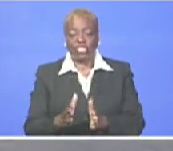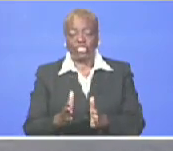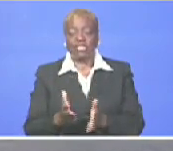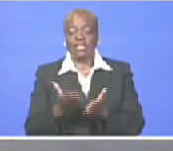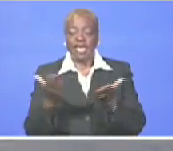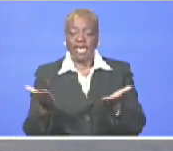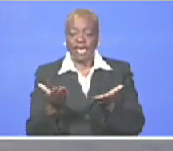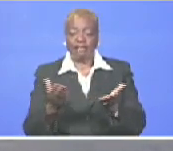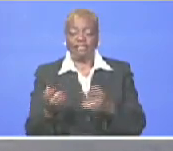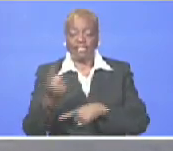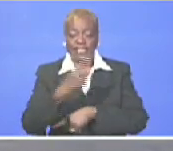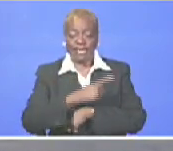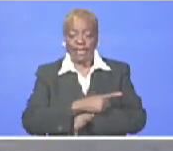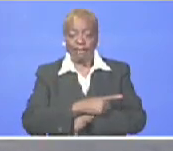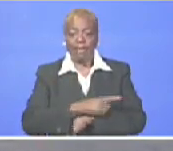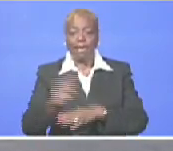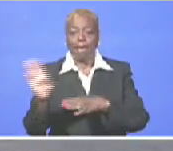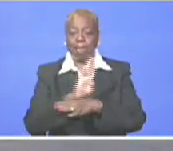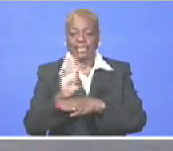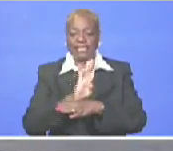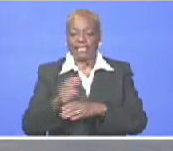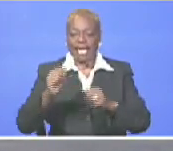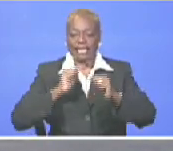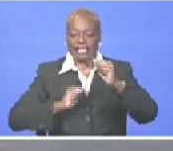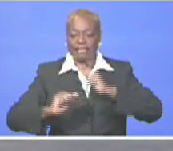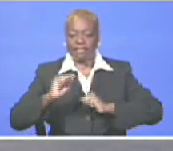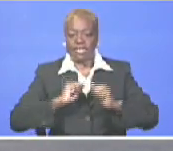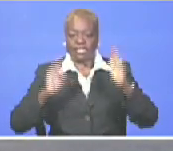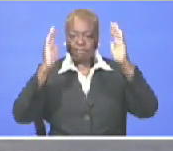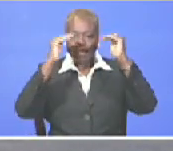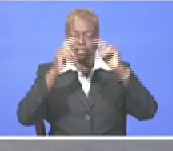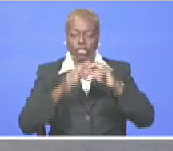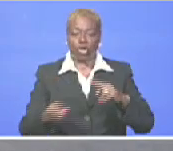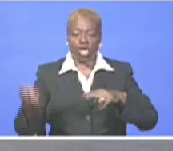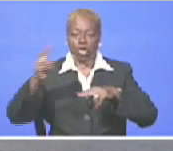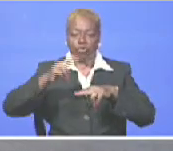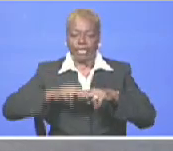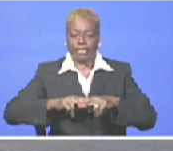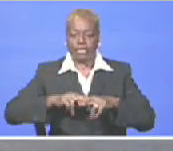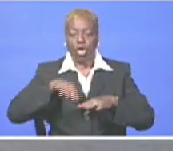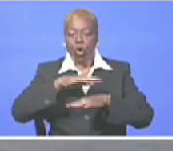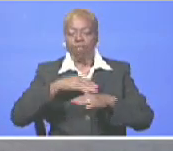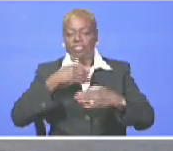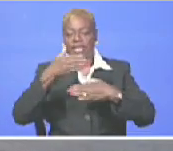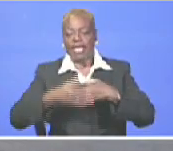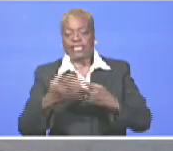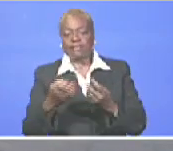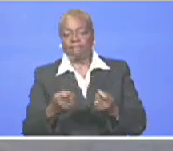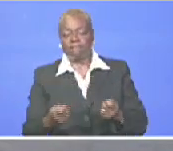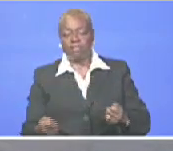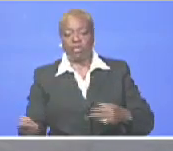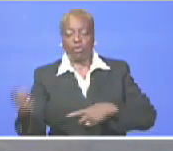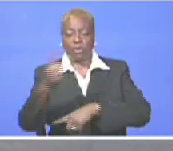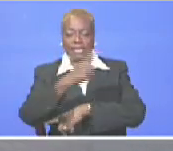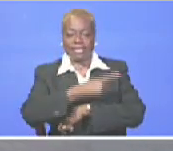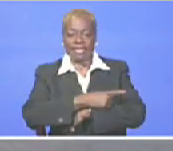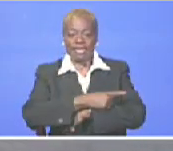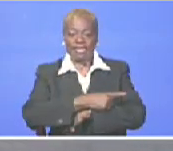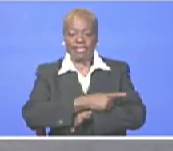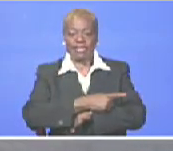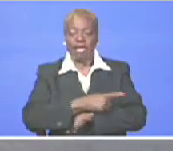International Airport today. Business activity expected to increase over the next few days, leading to a rebound in the local